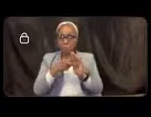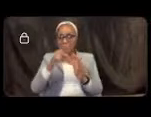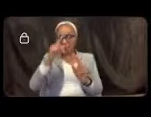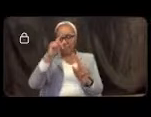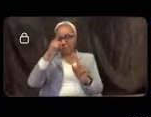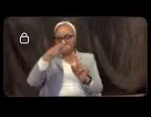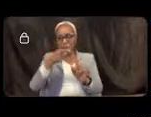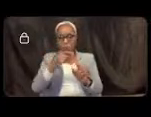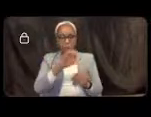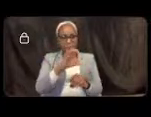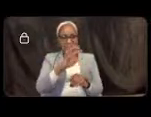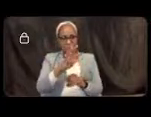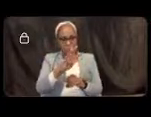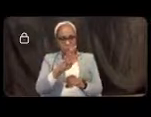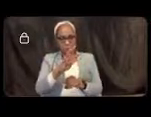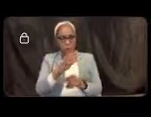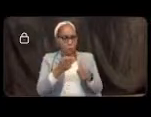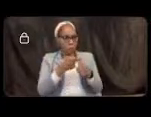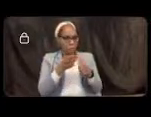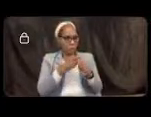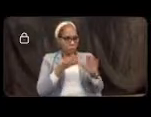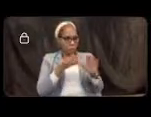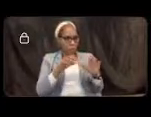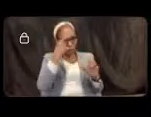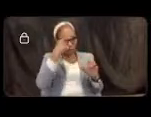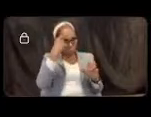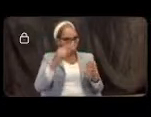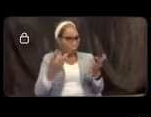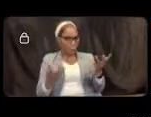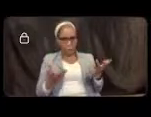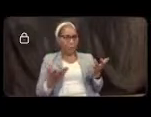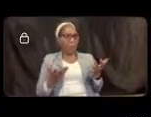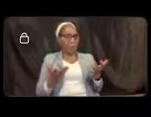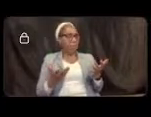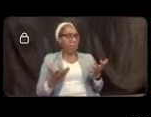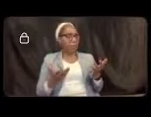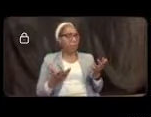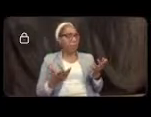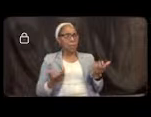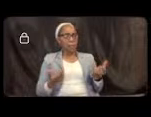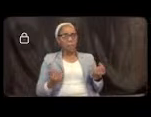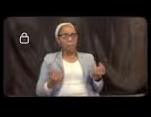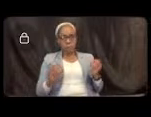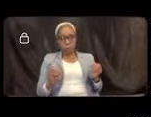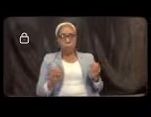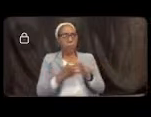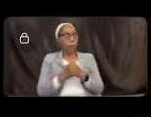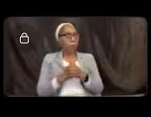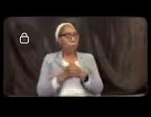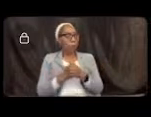what C4 is originally done for. And so under